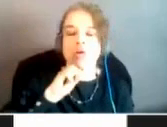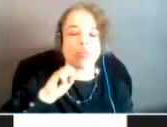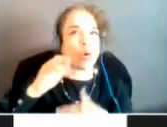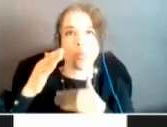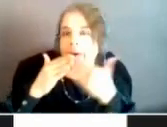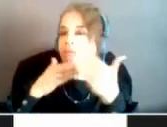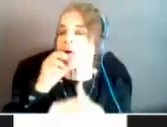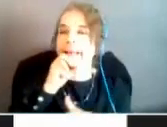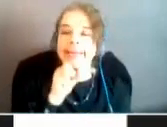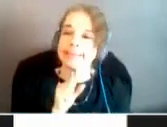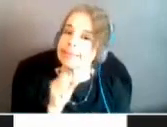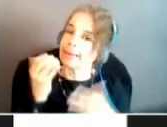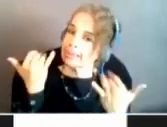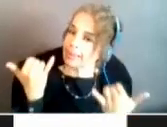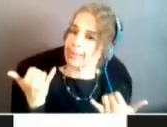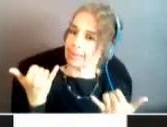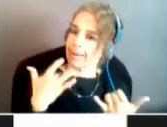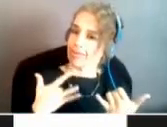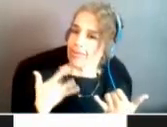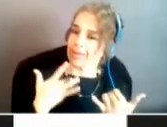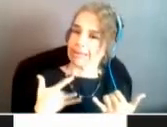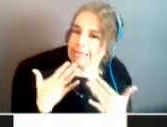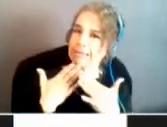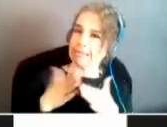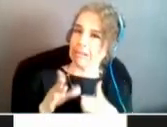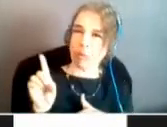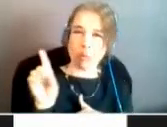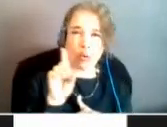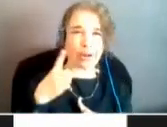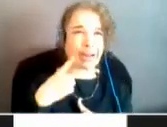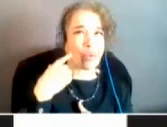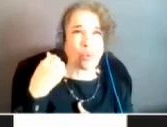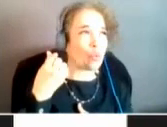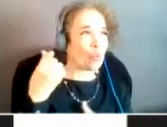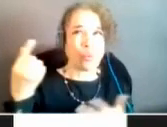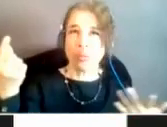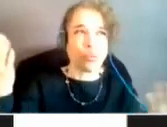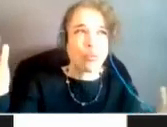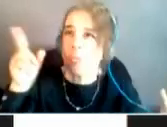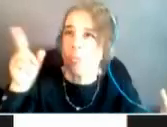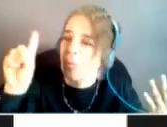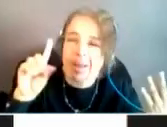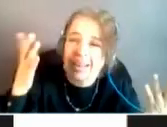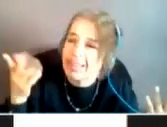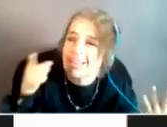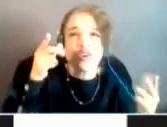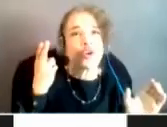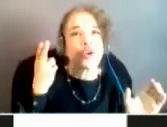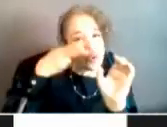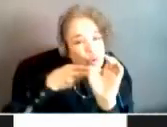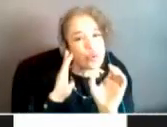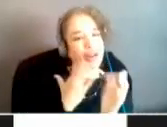might be. And now I'm filled with grief about it. Where do I go?" You know, and I say, "Well, you can join